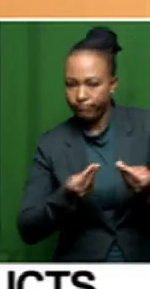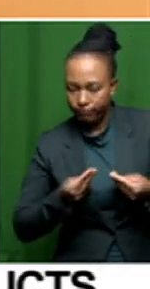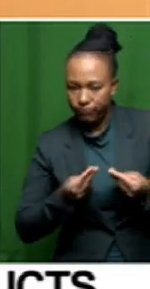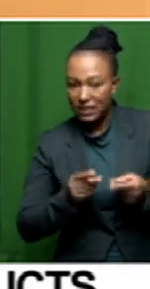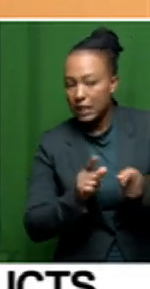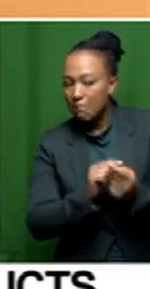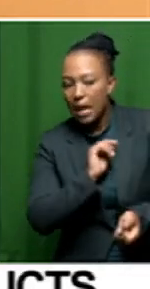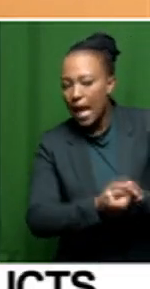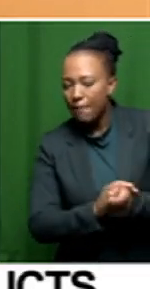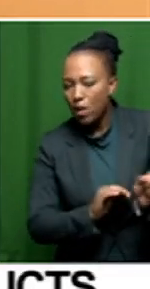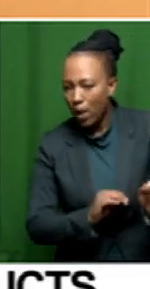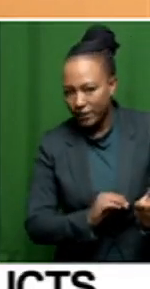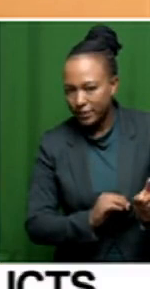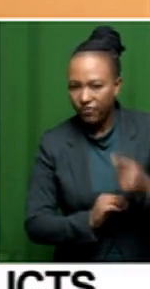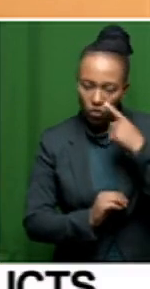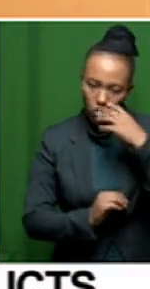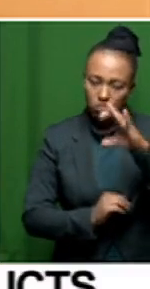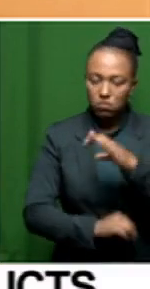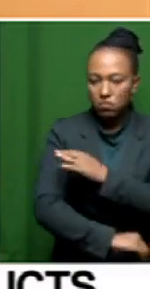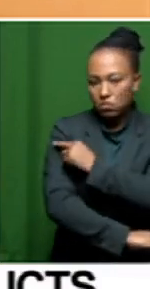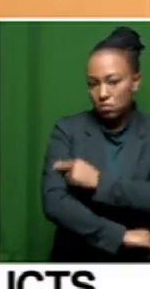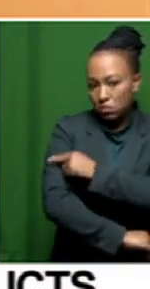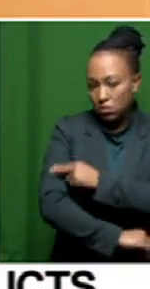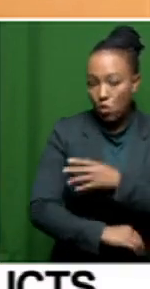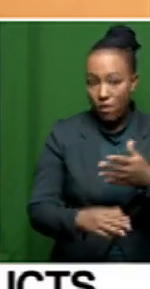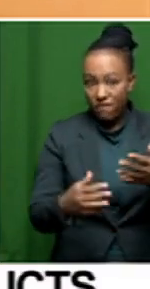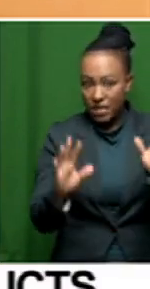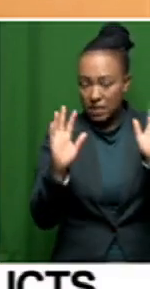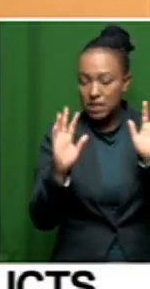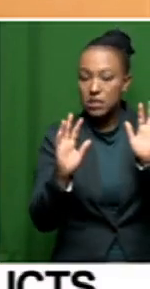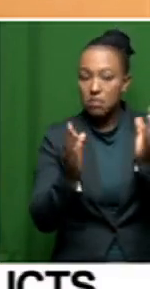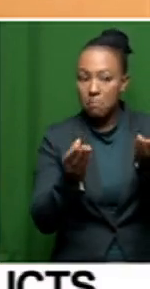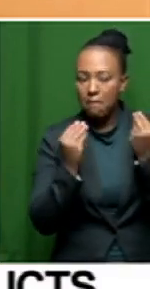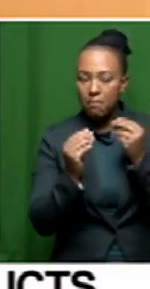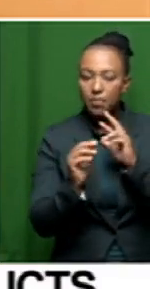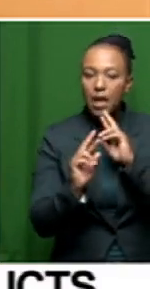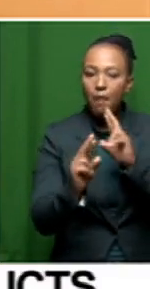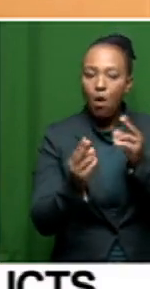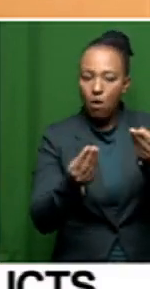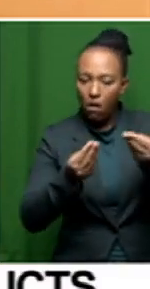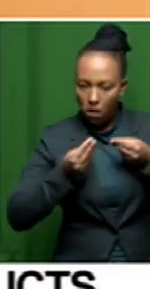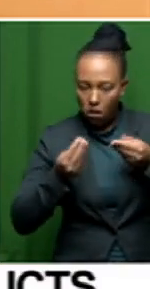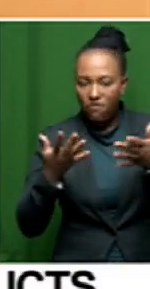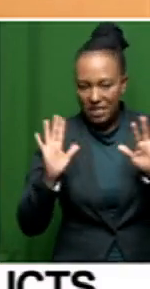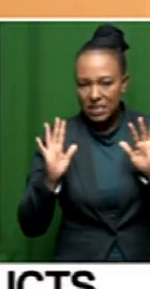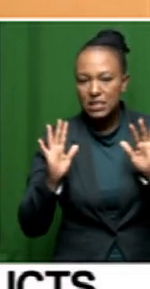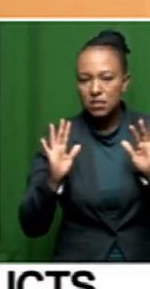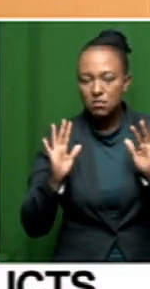at Charlotte Maxeke. Then the sooner we get this report, it's whereby we are going